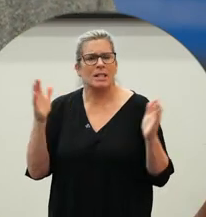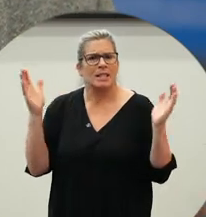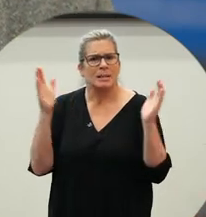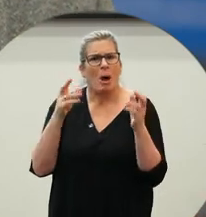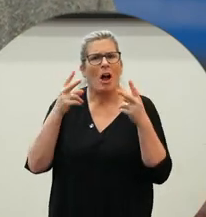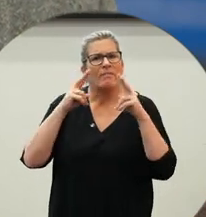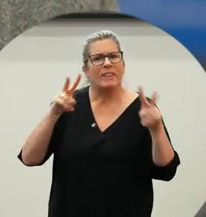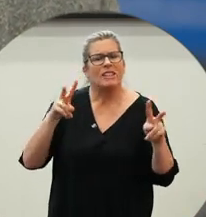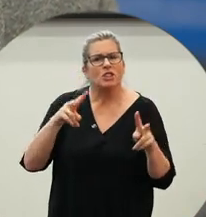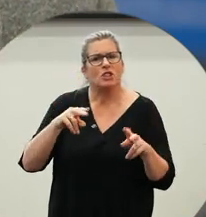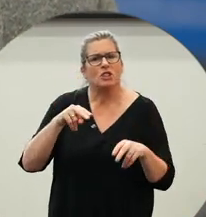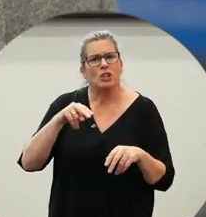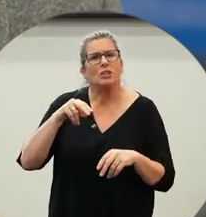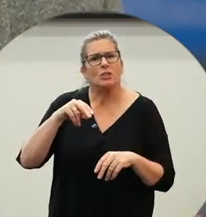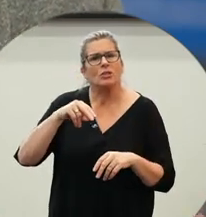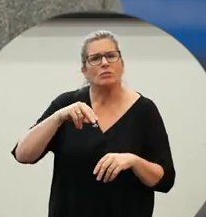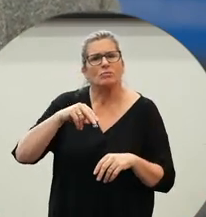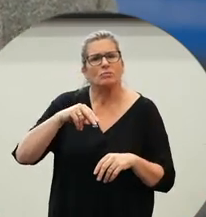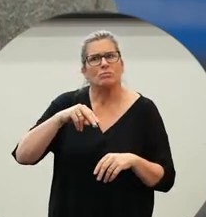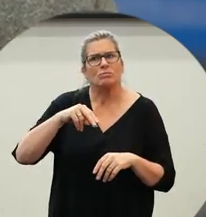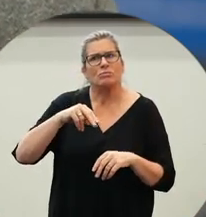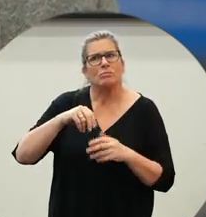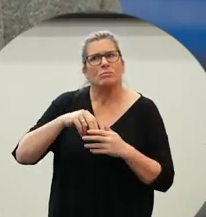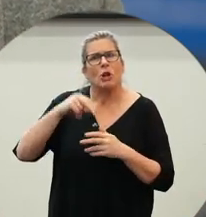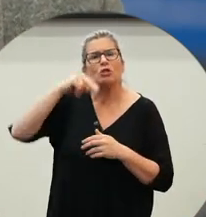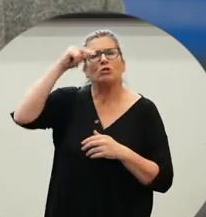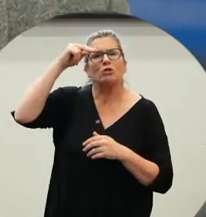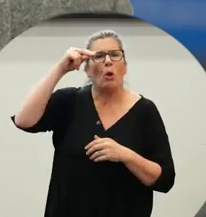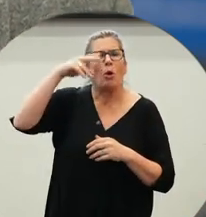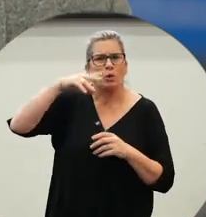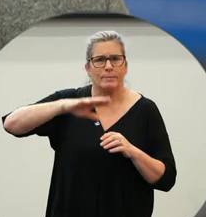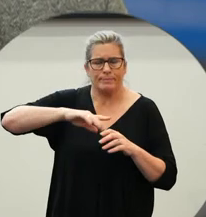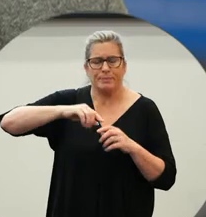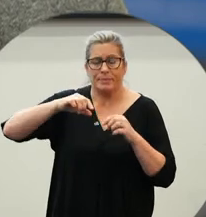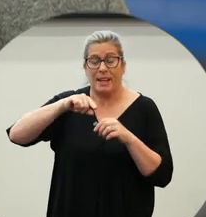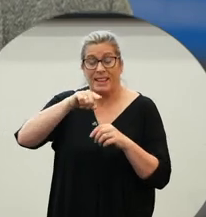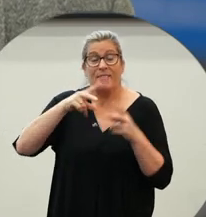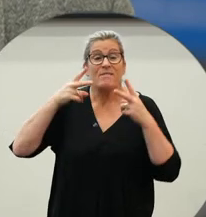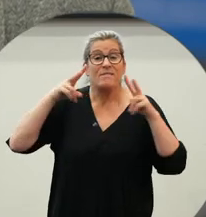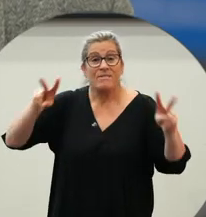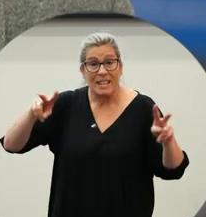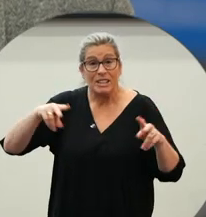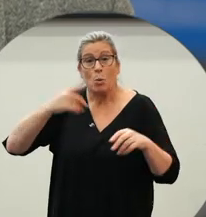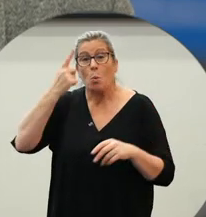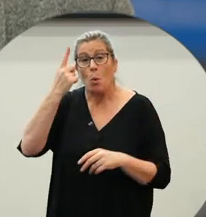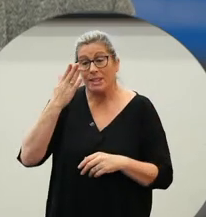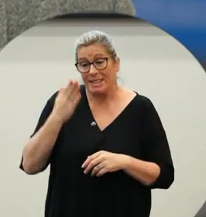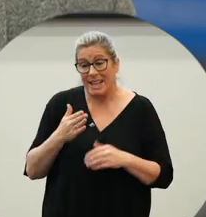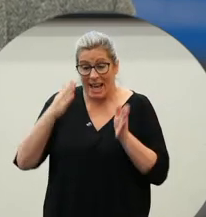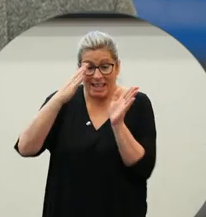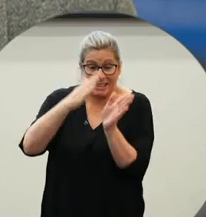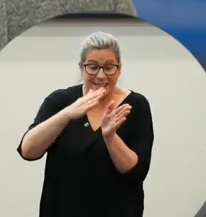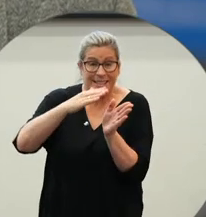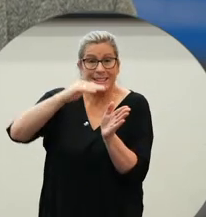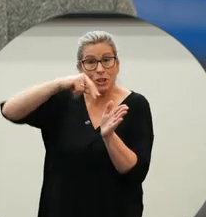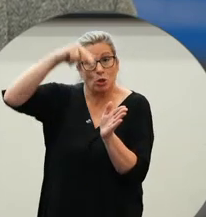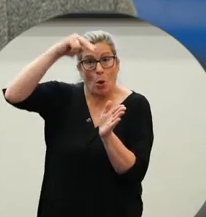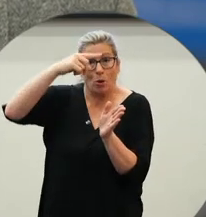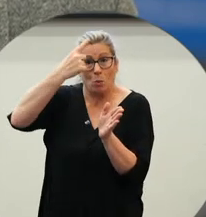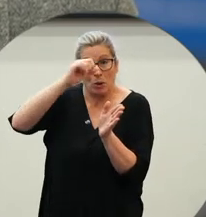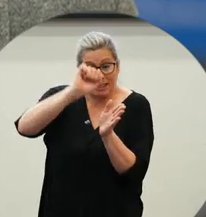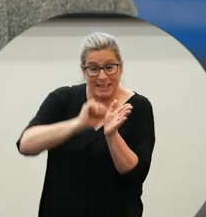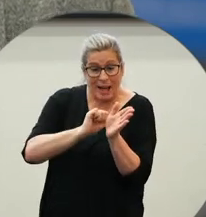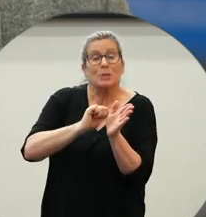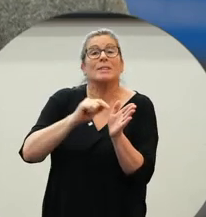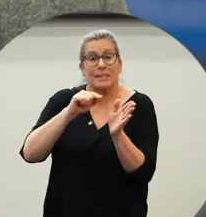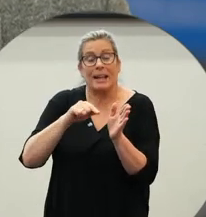of the village is in the Republic, and one is in Northern Ireland. And the bomb went off, destroyed a garage